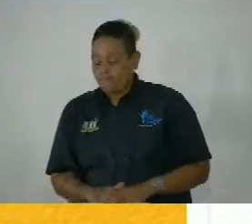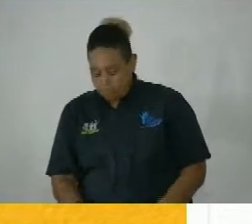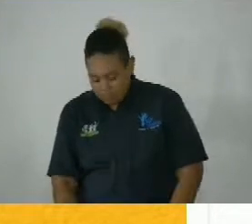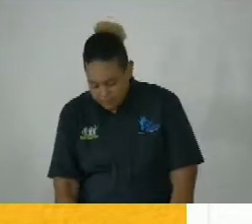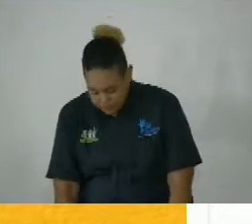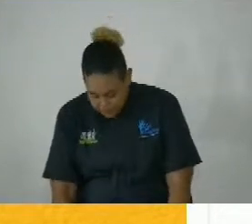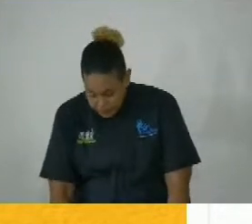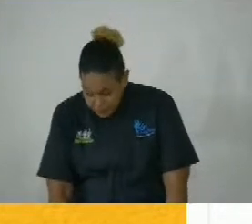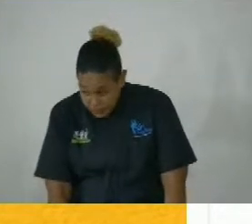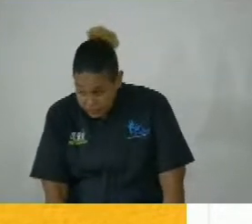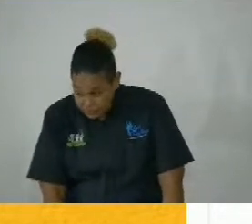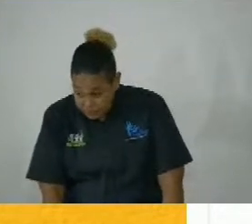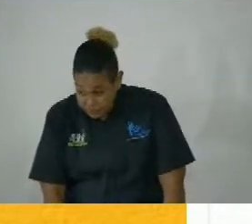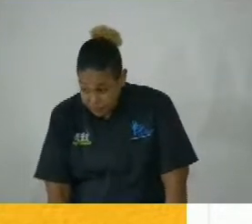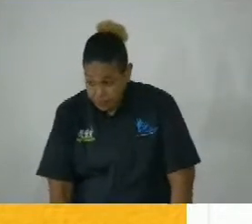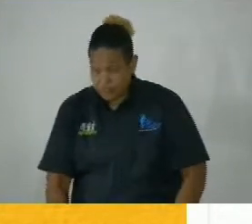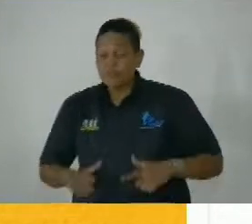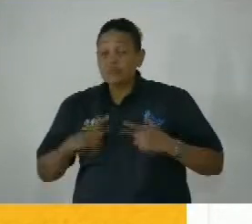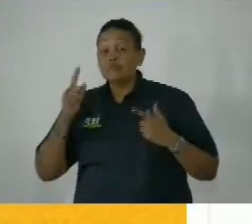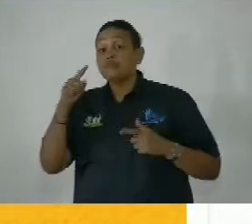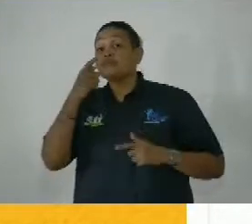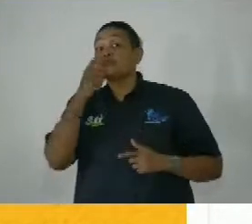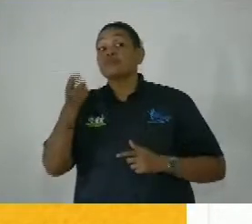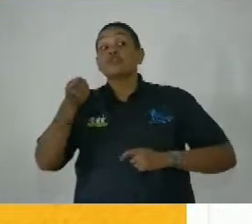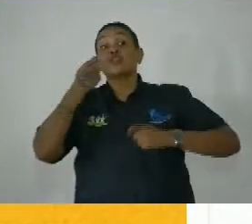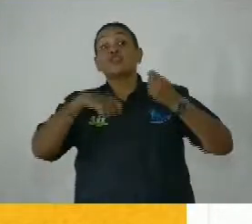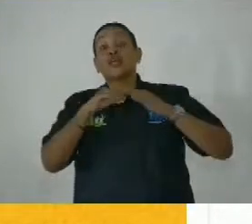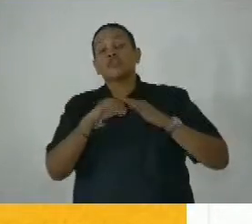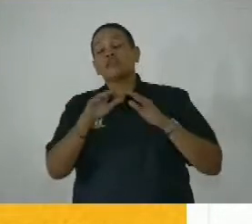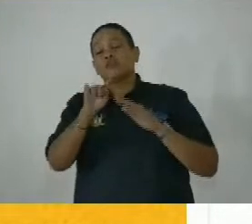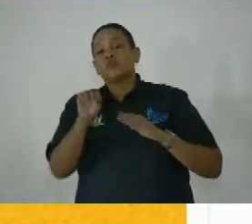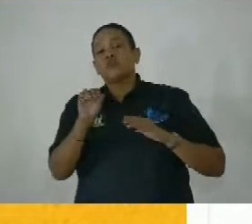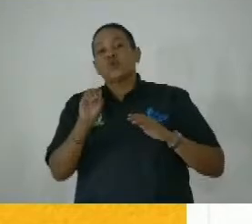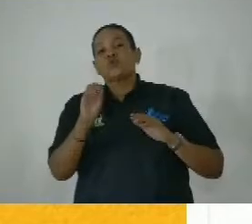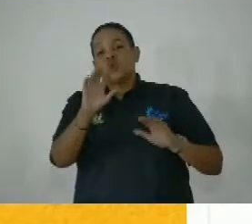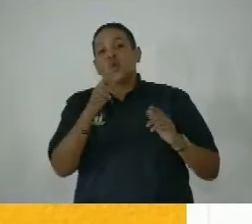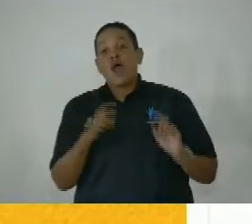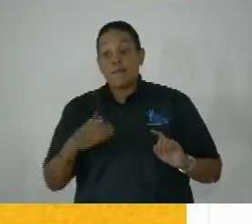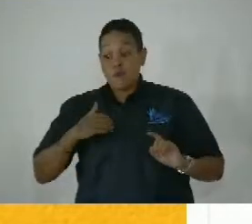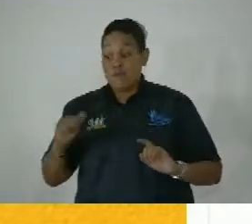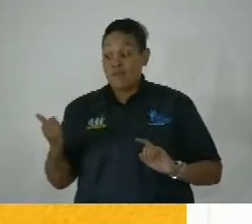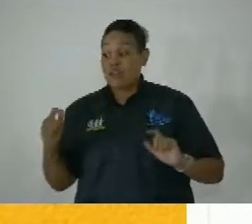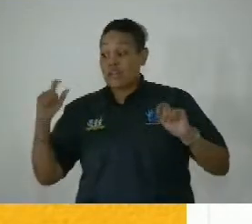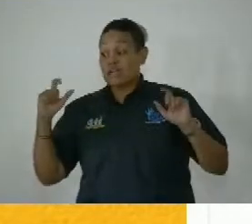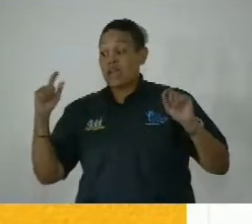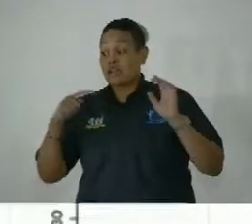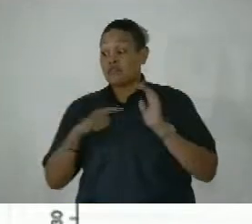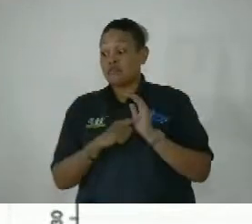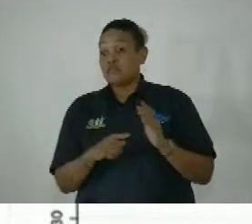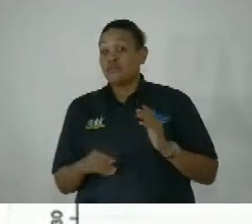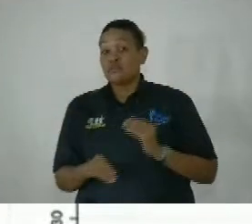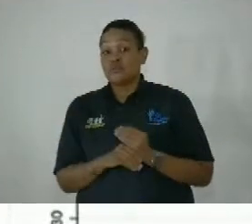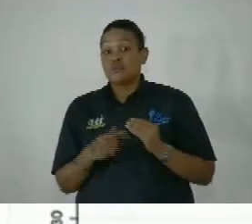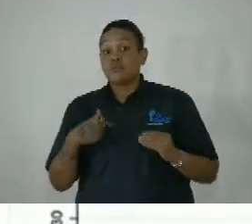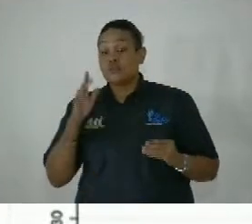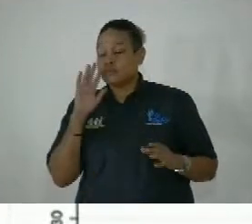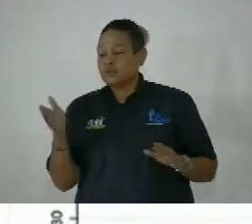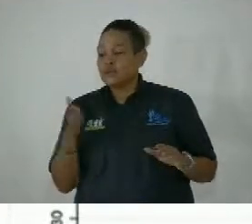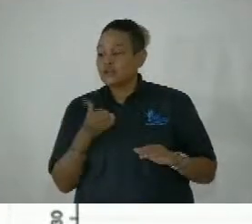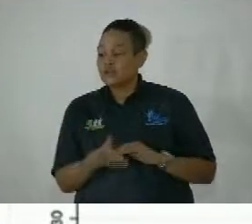Lives were not only saved, but transformed under the zones of special operation. We have other diagrams showing, and I will not